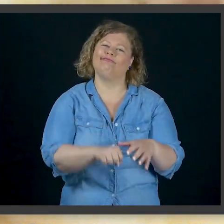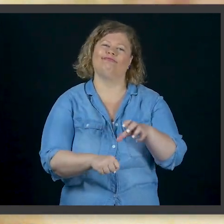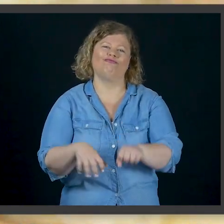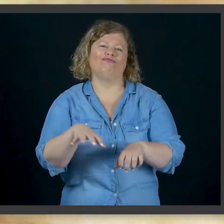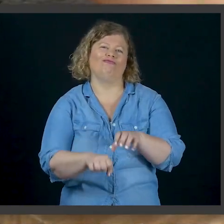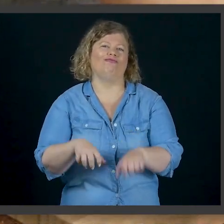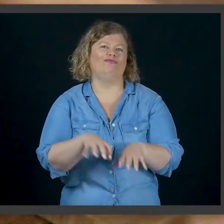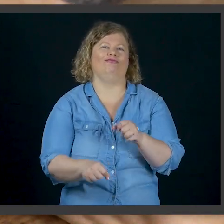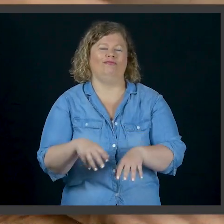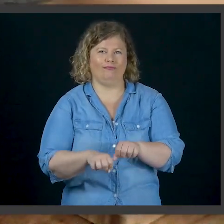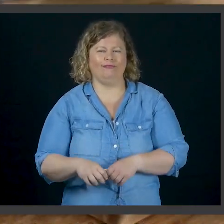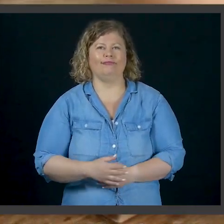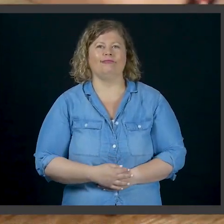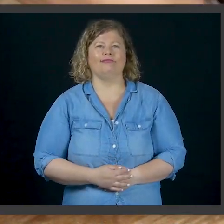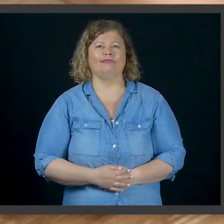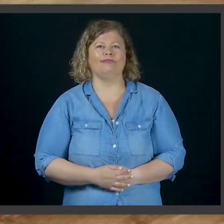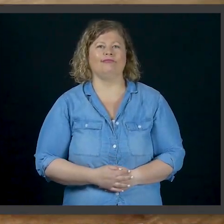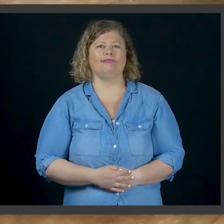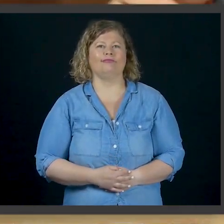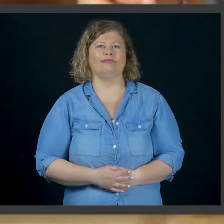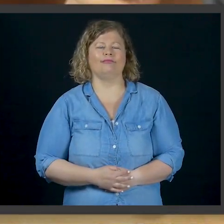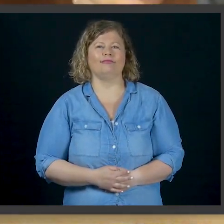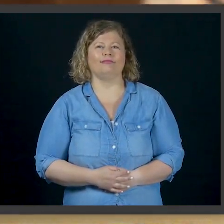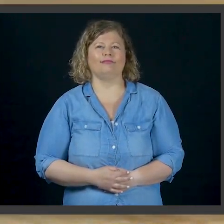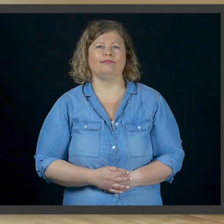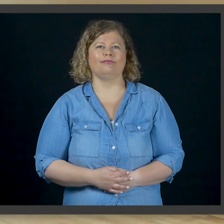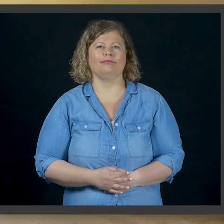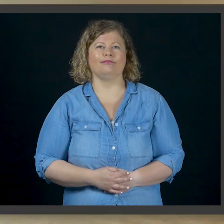surface and start to knead by hand.